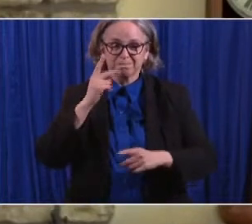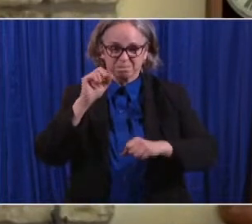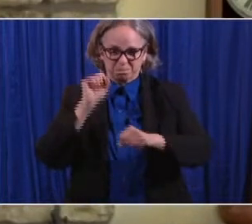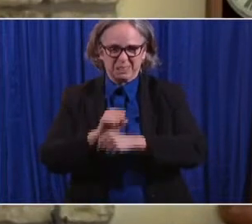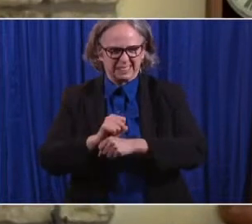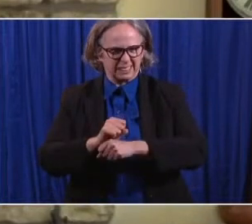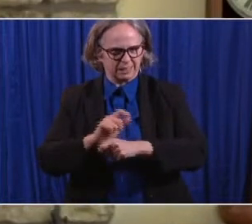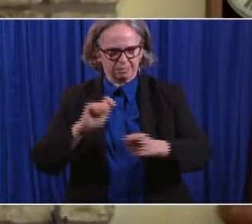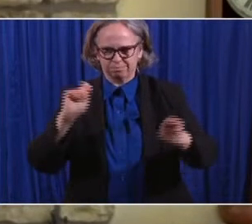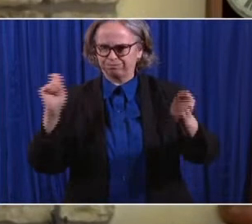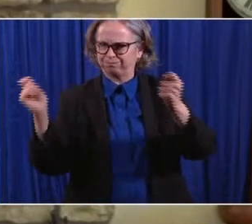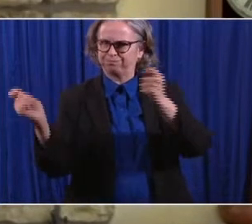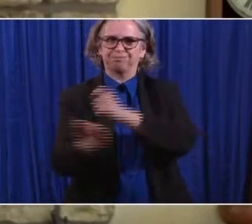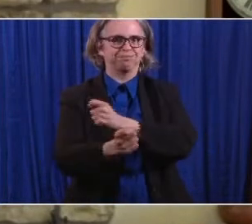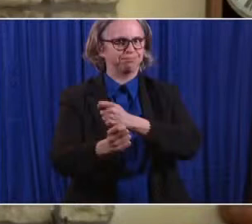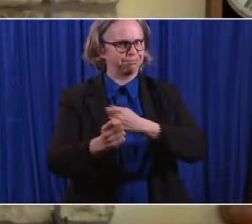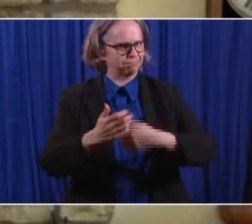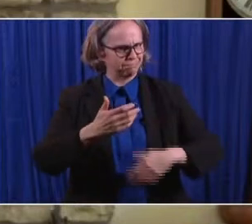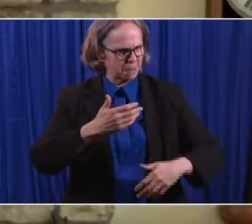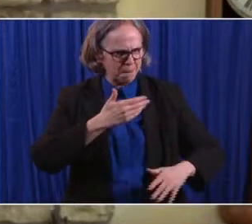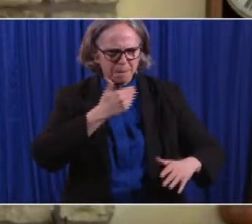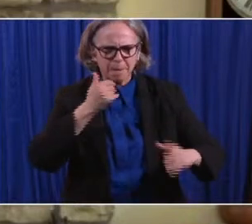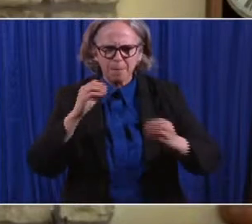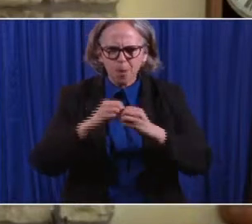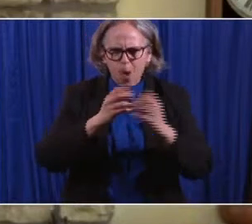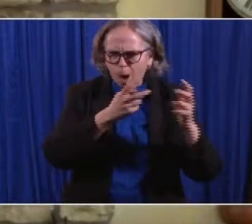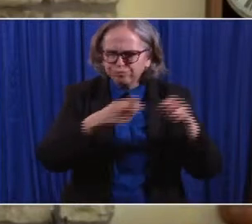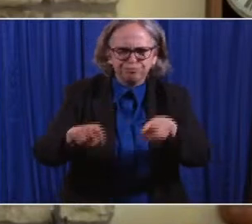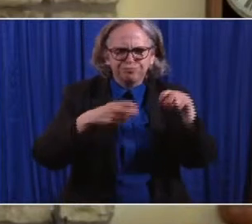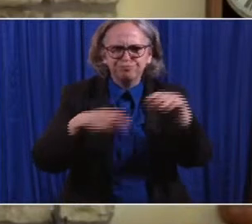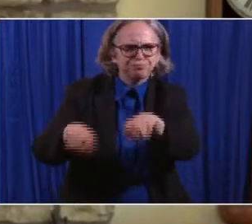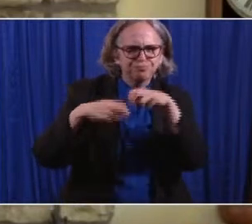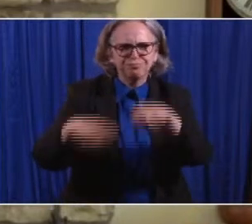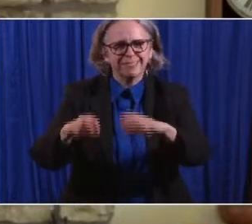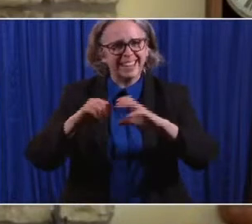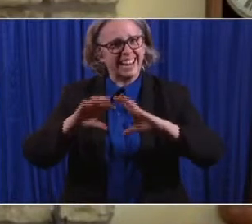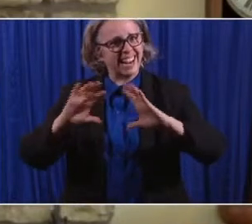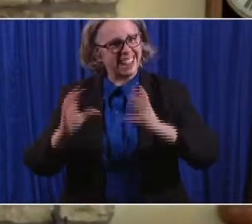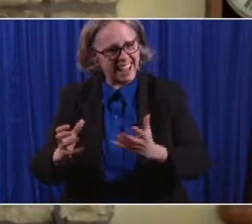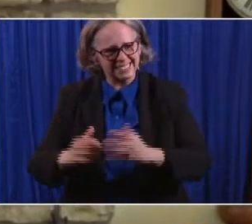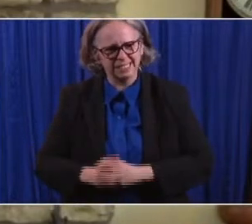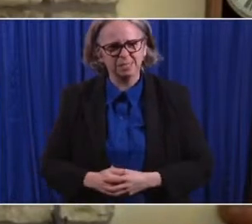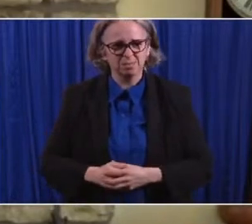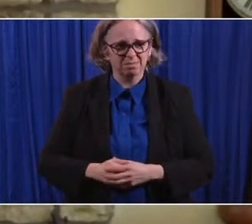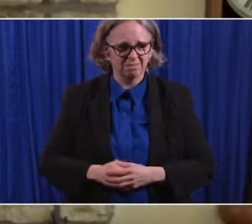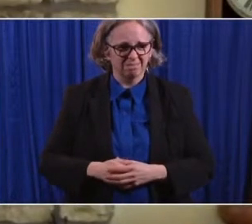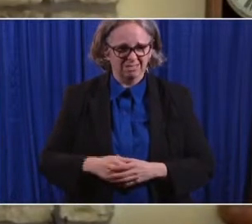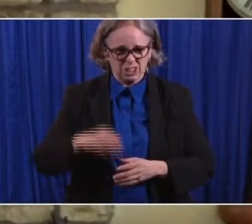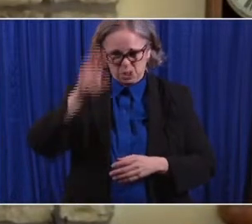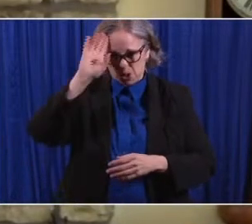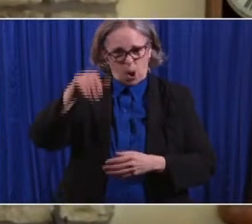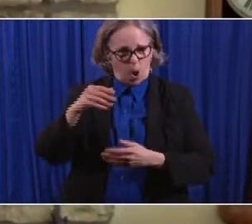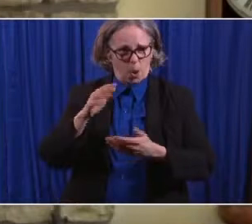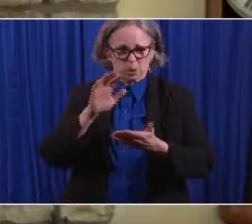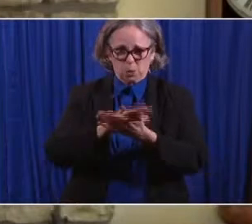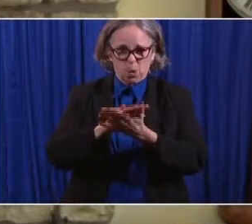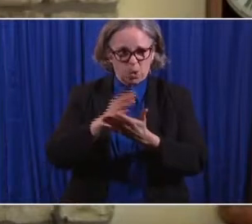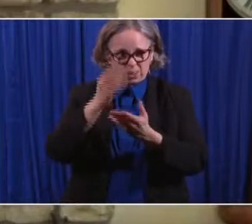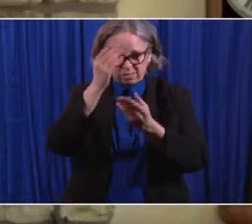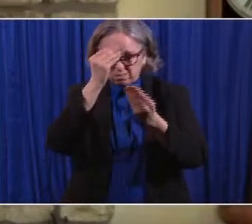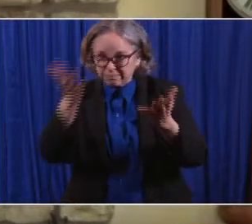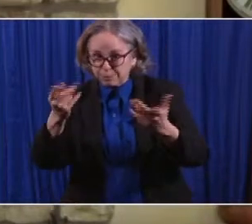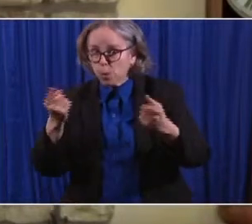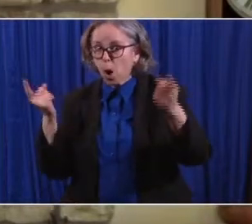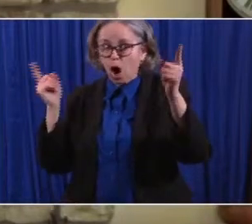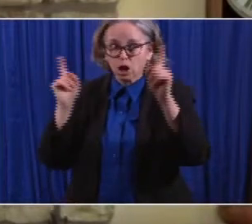told every school that we would vaccinate your school personnel if the school would agree to go back into